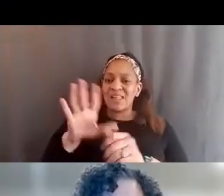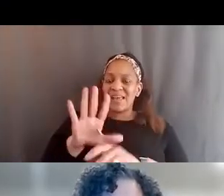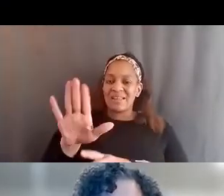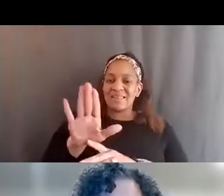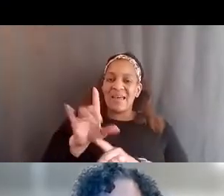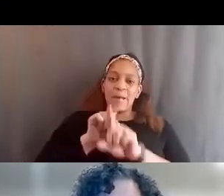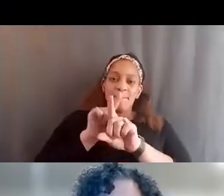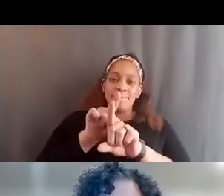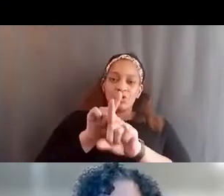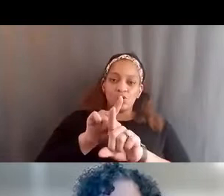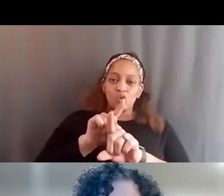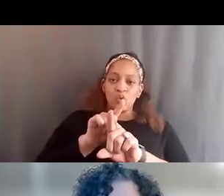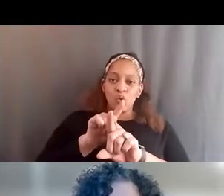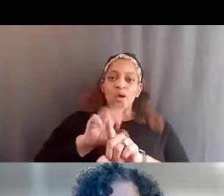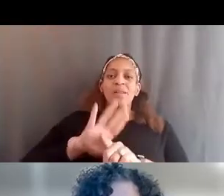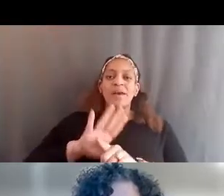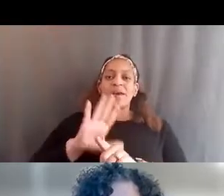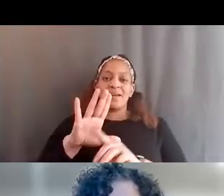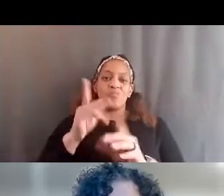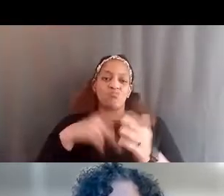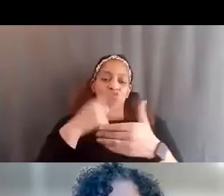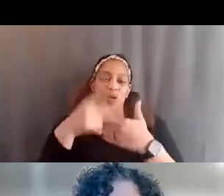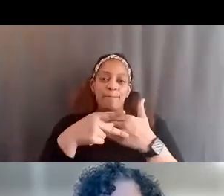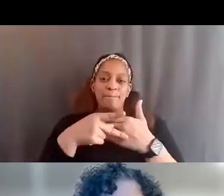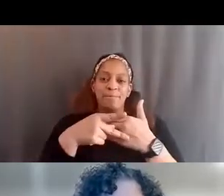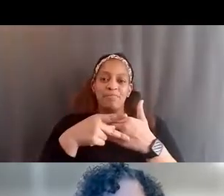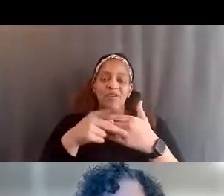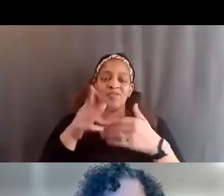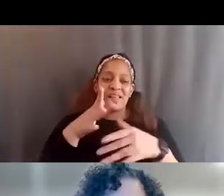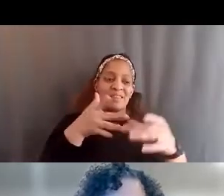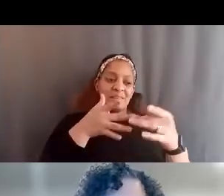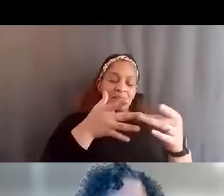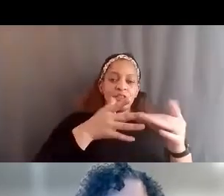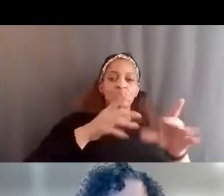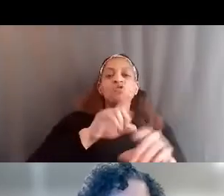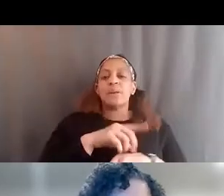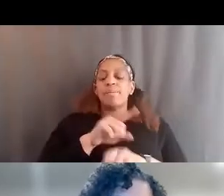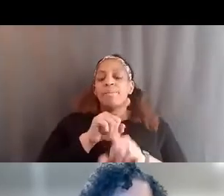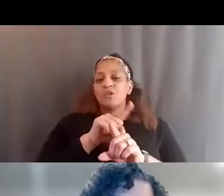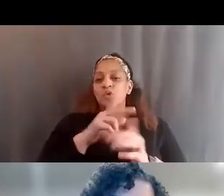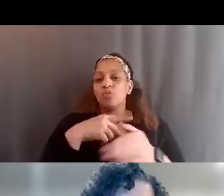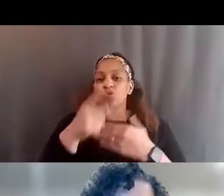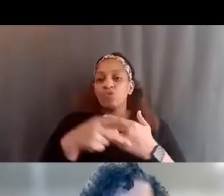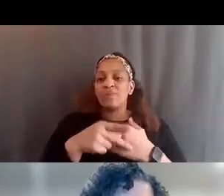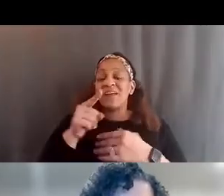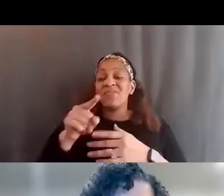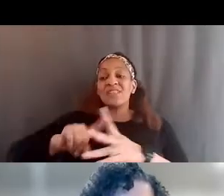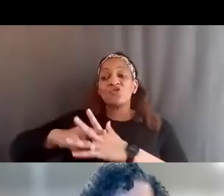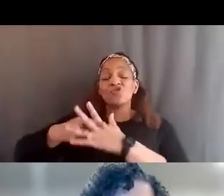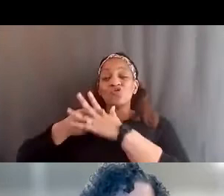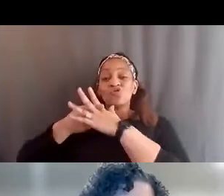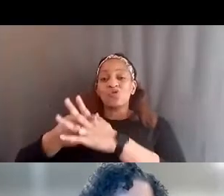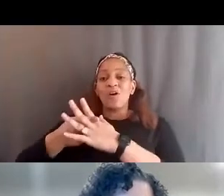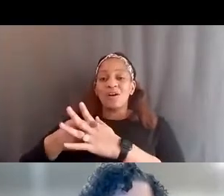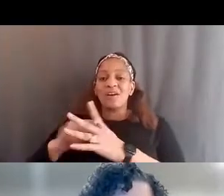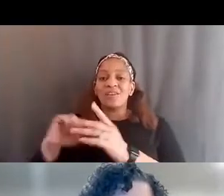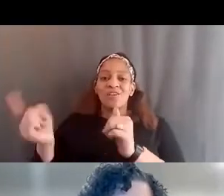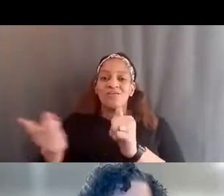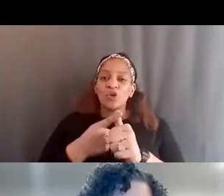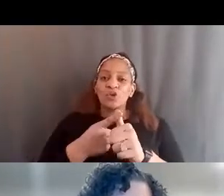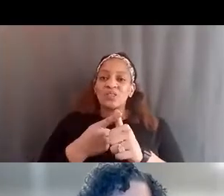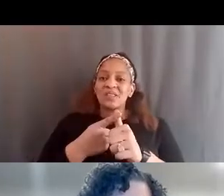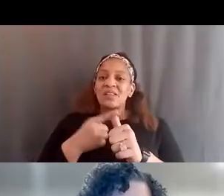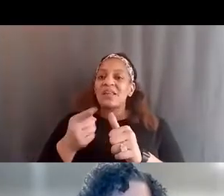This initiative provided the technical assistance that's guided the majority of the work conducted in the state related to